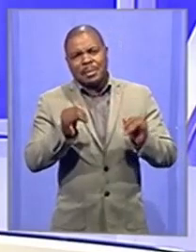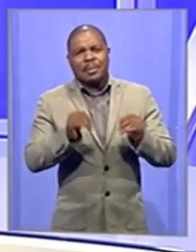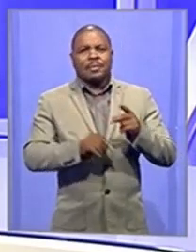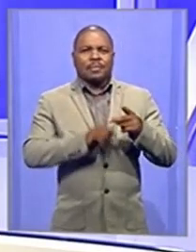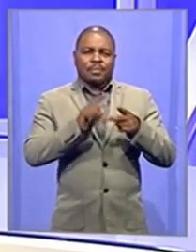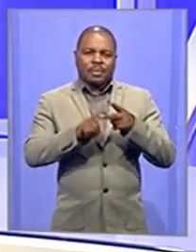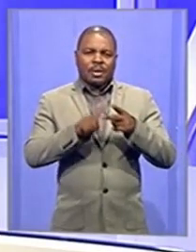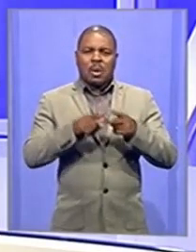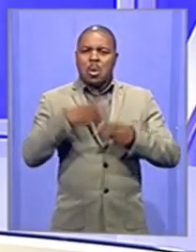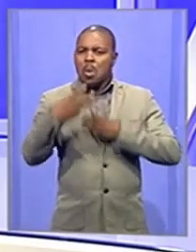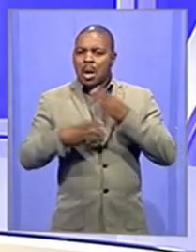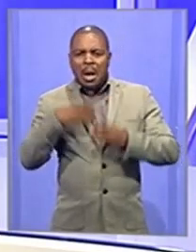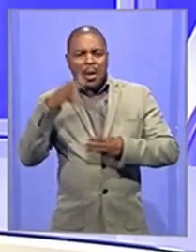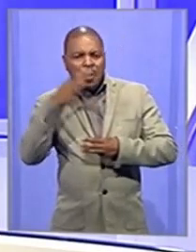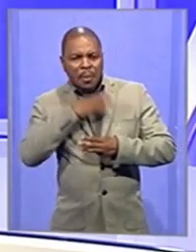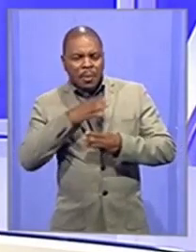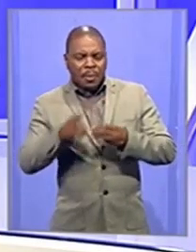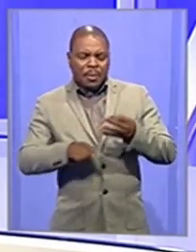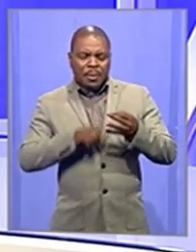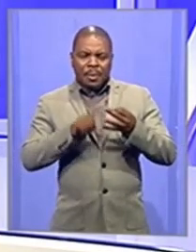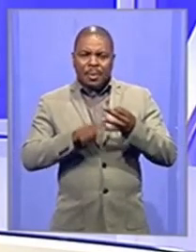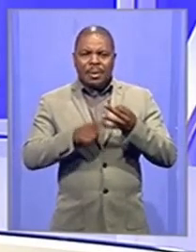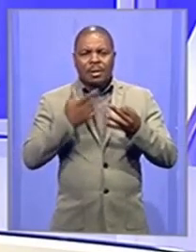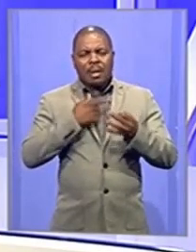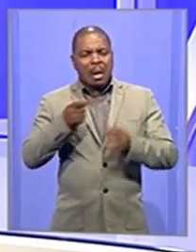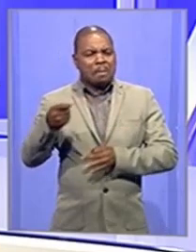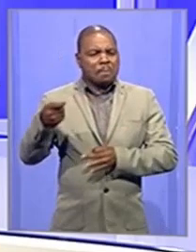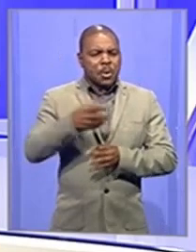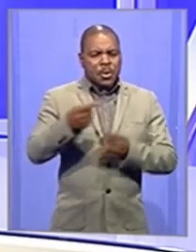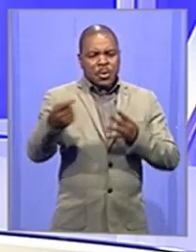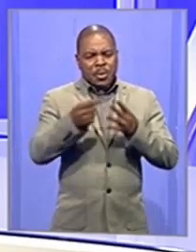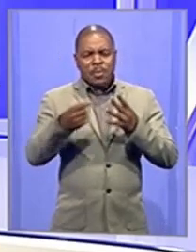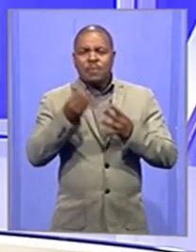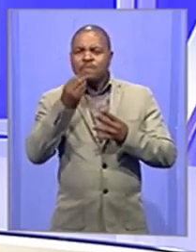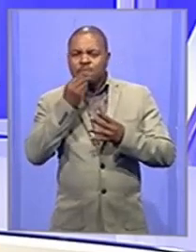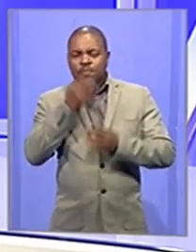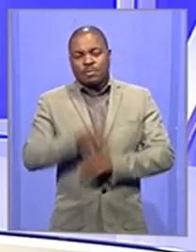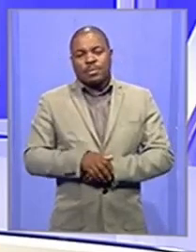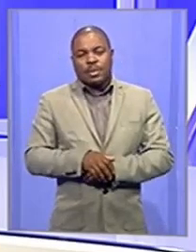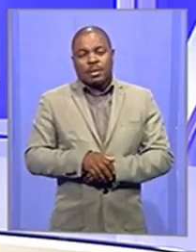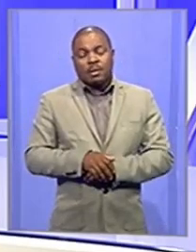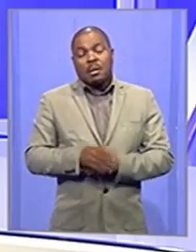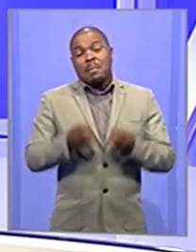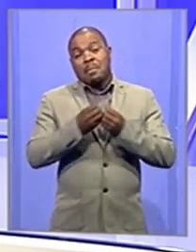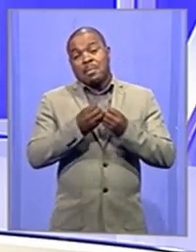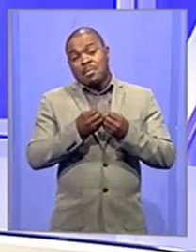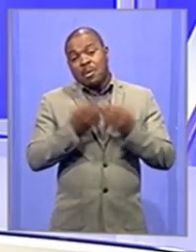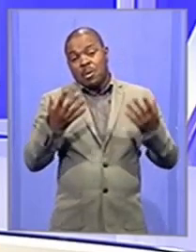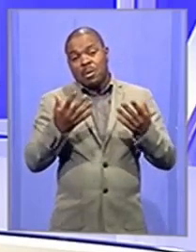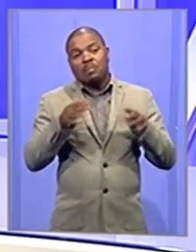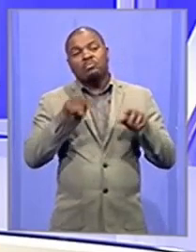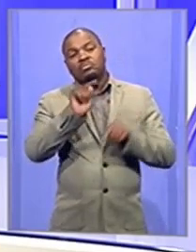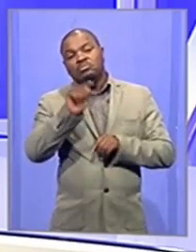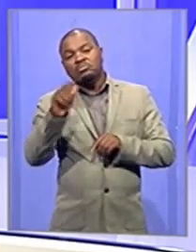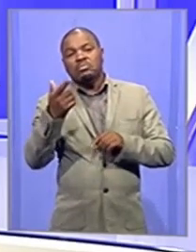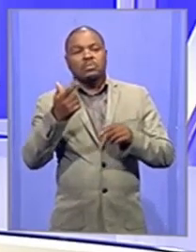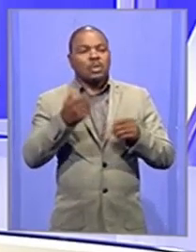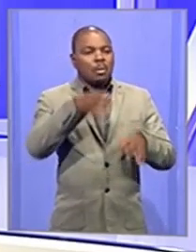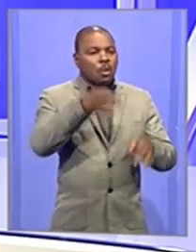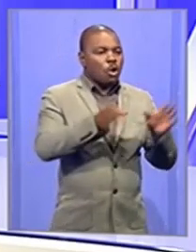motheo, tlhokego ya mešomo le ditheko tša godimo tša dijo. Gantši go bonagala palo ya godimo ya mekgatlo